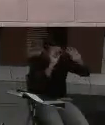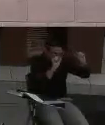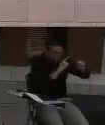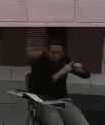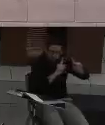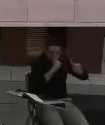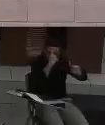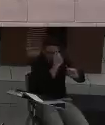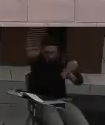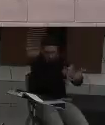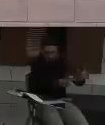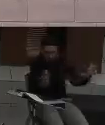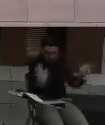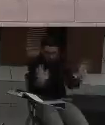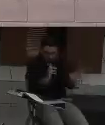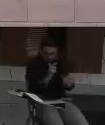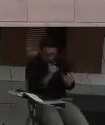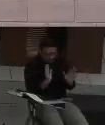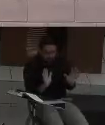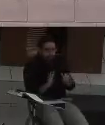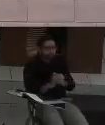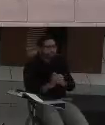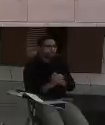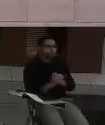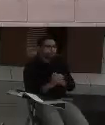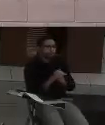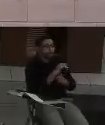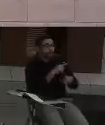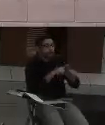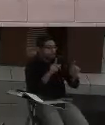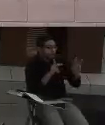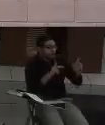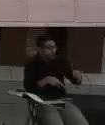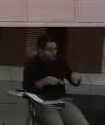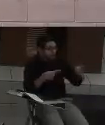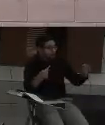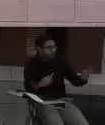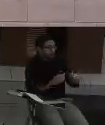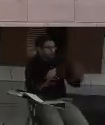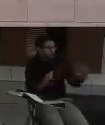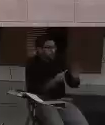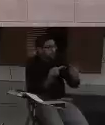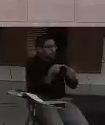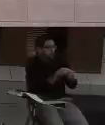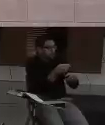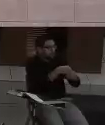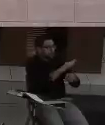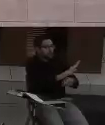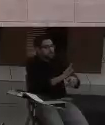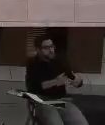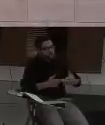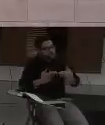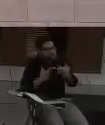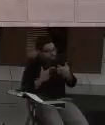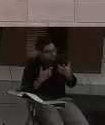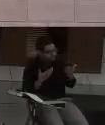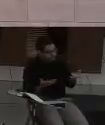could be someone who has harmed you or others and who you struggle with.